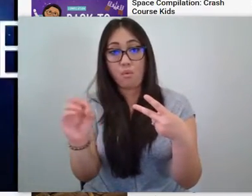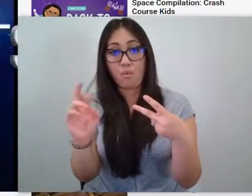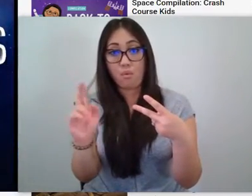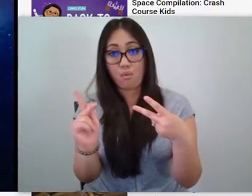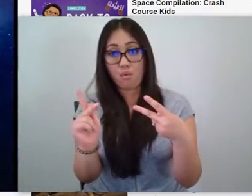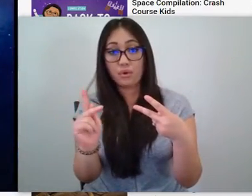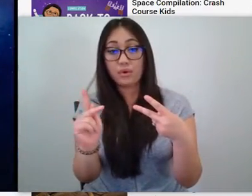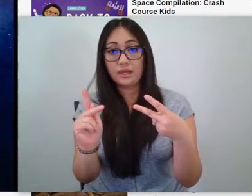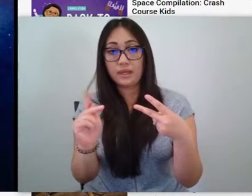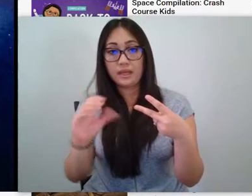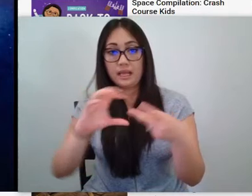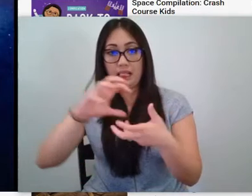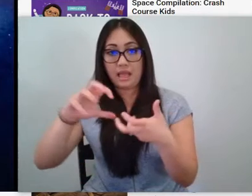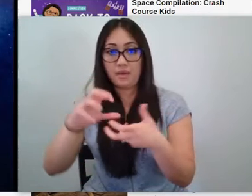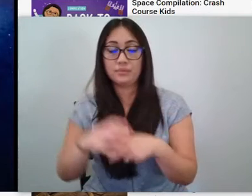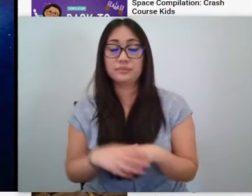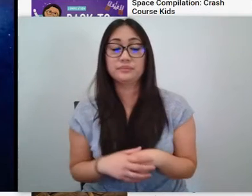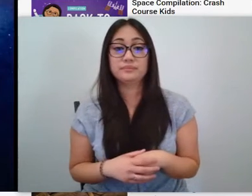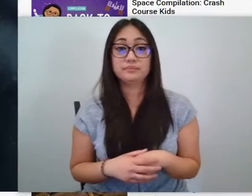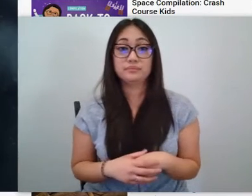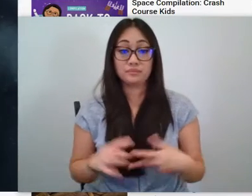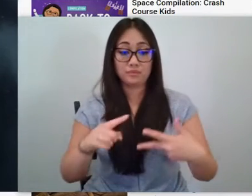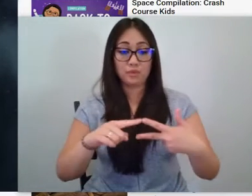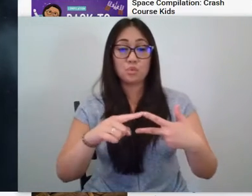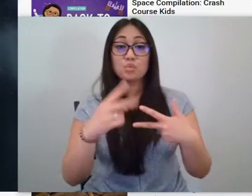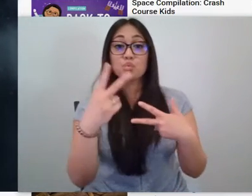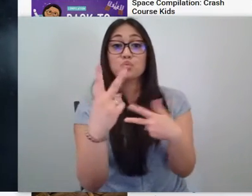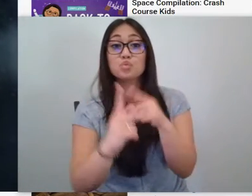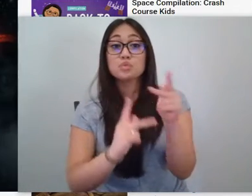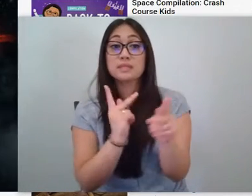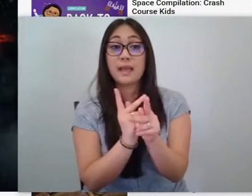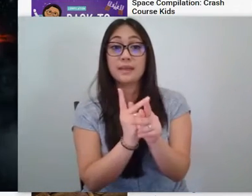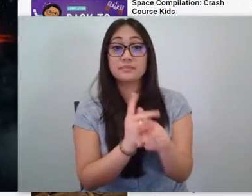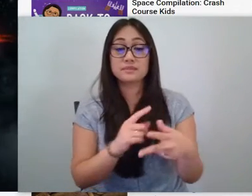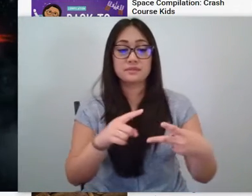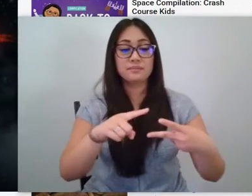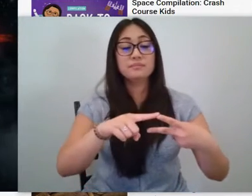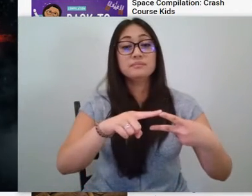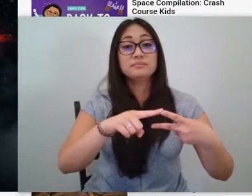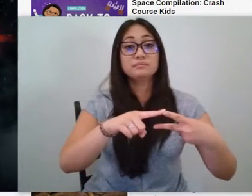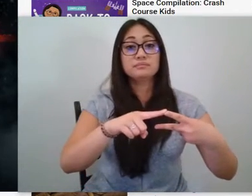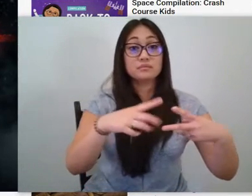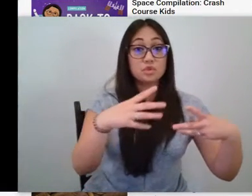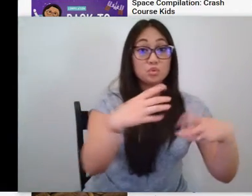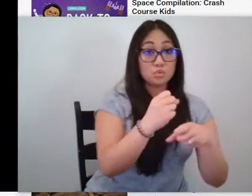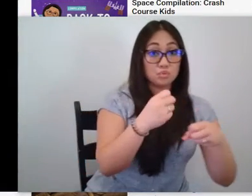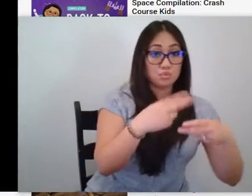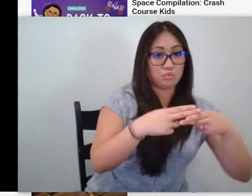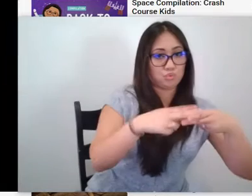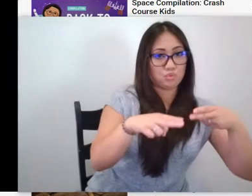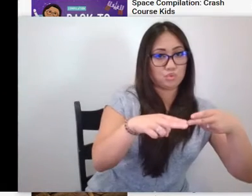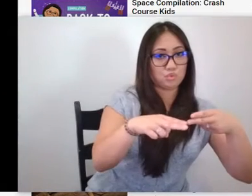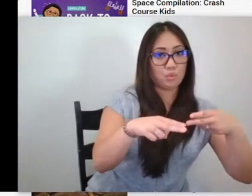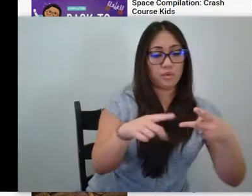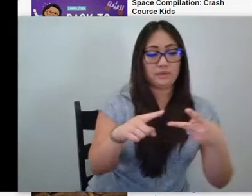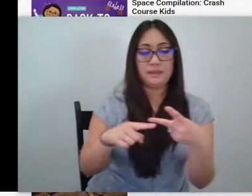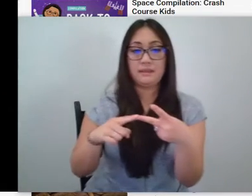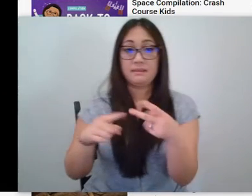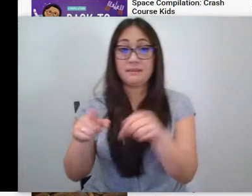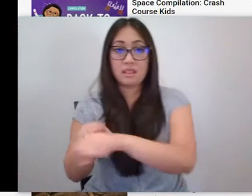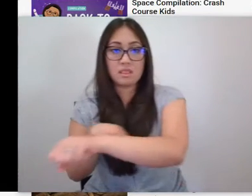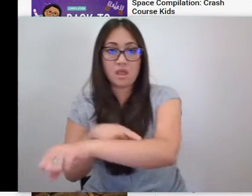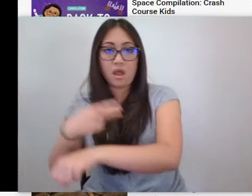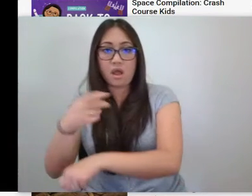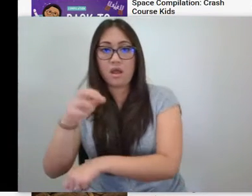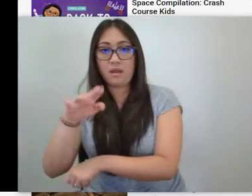There are 2 types of comets, short period and long period. Short period comets take